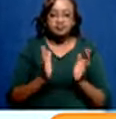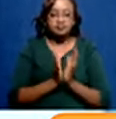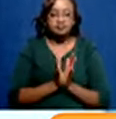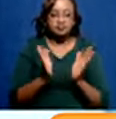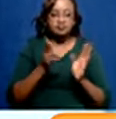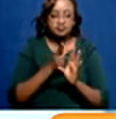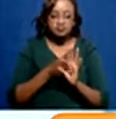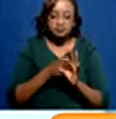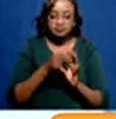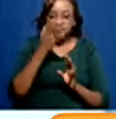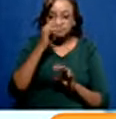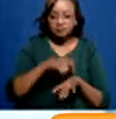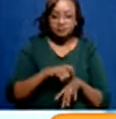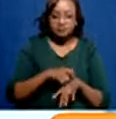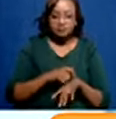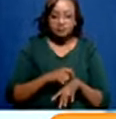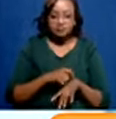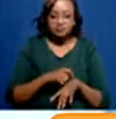got